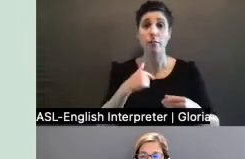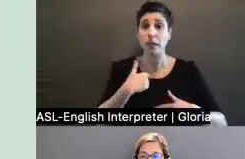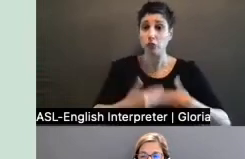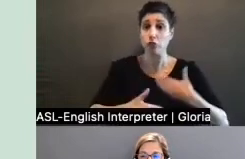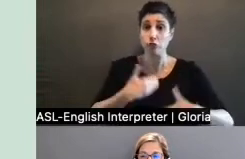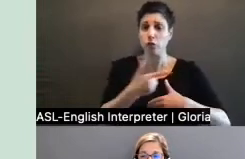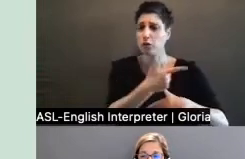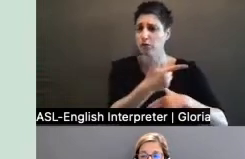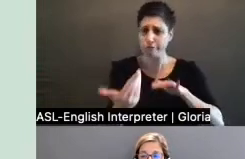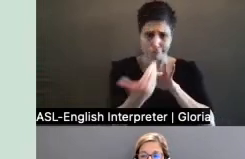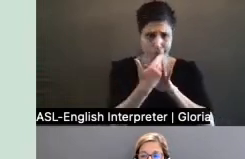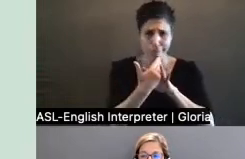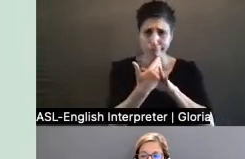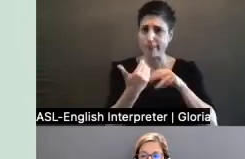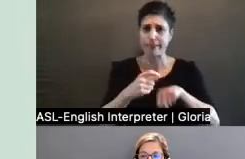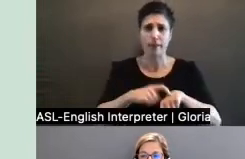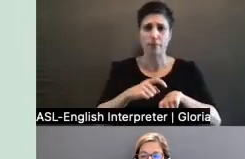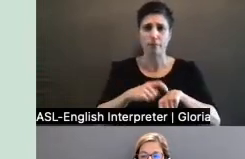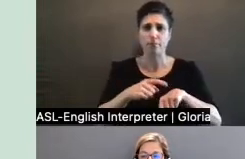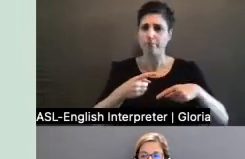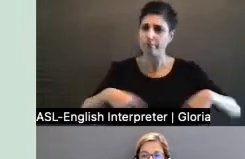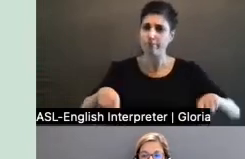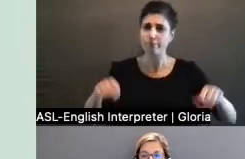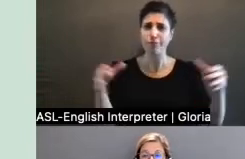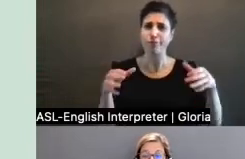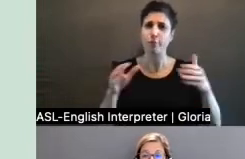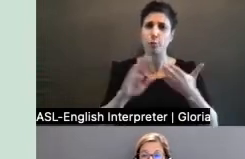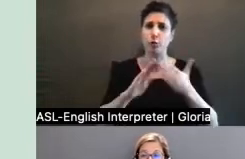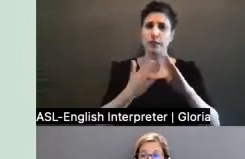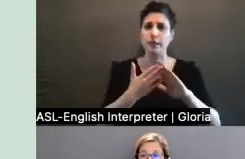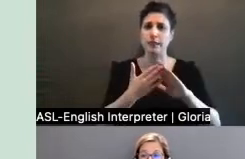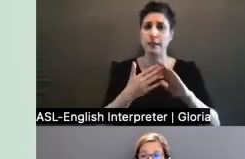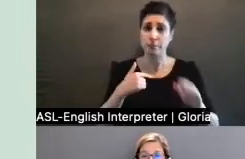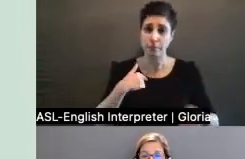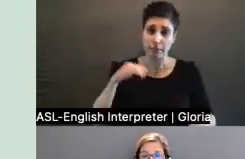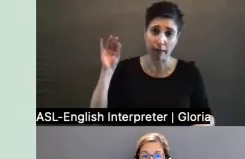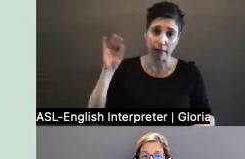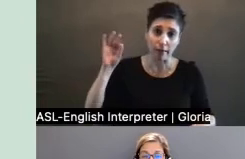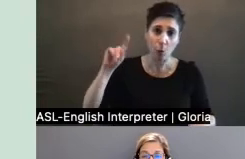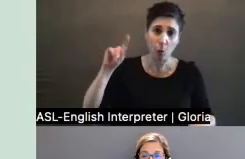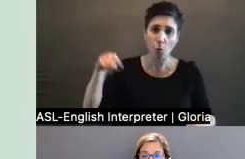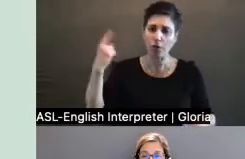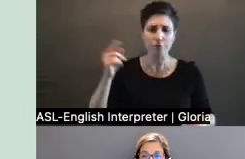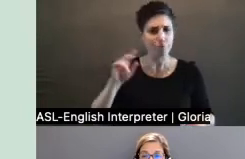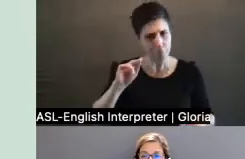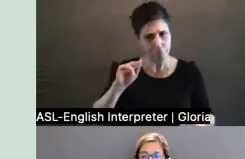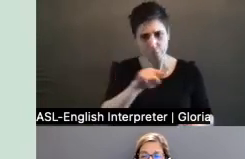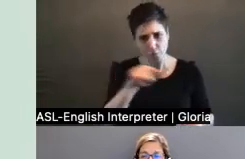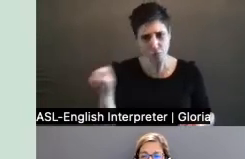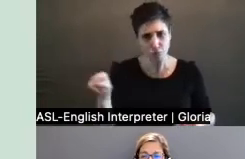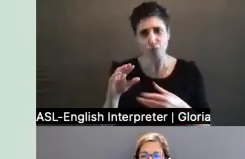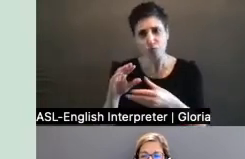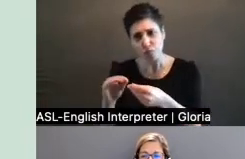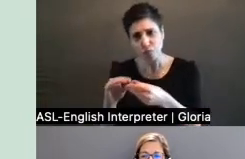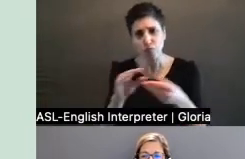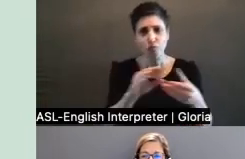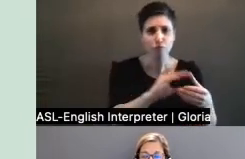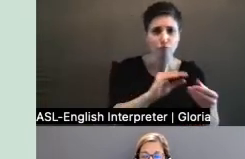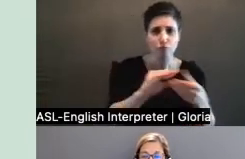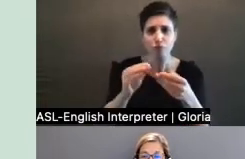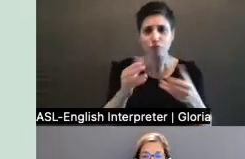a joined group and community. We want to learn from each other, not only from the presenters. So we always welcome that feedback as